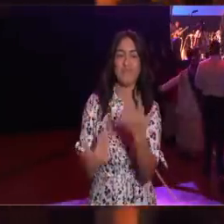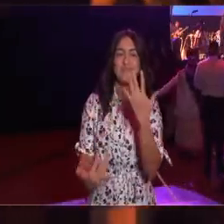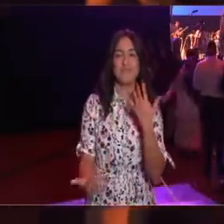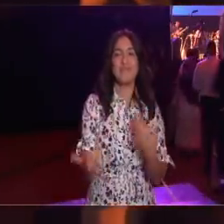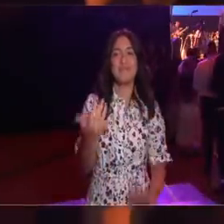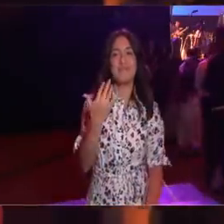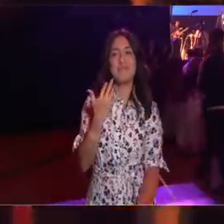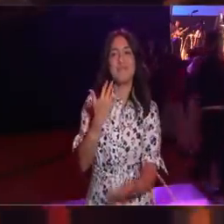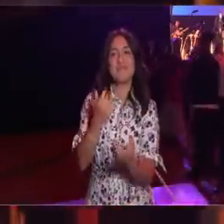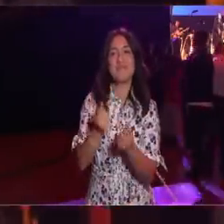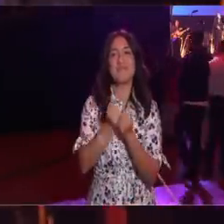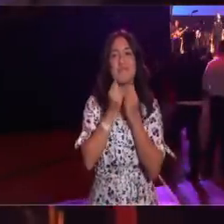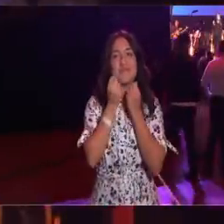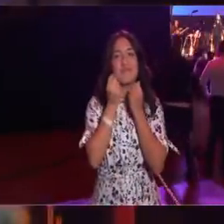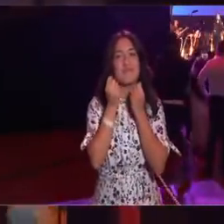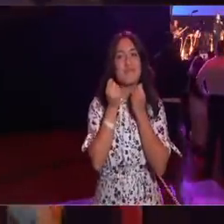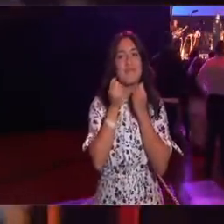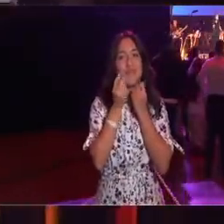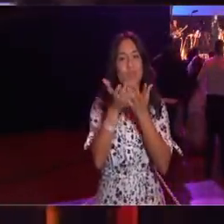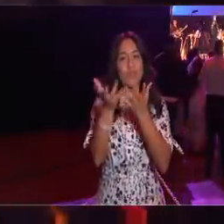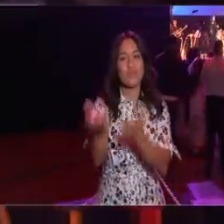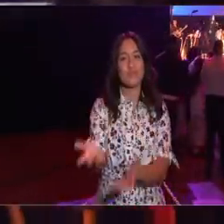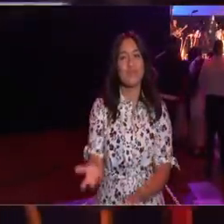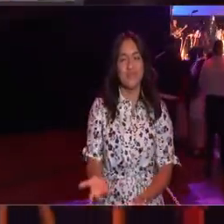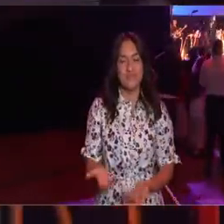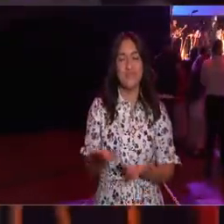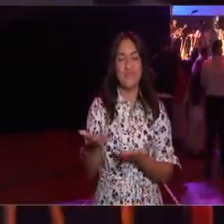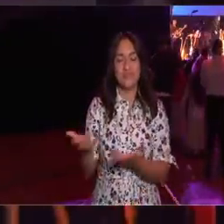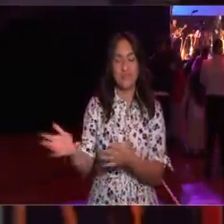like ashes in the wind.